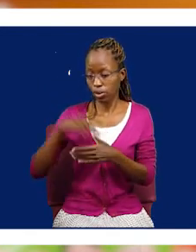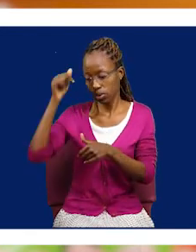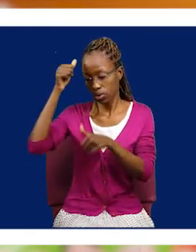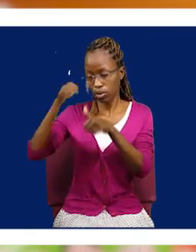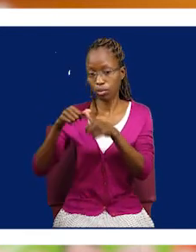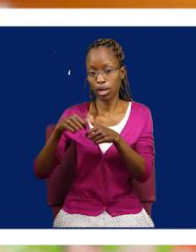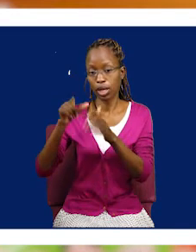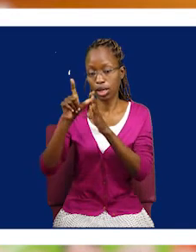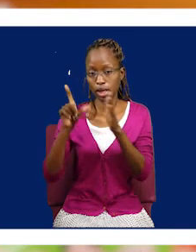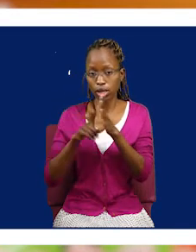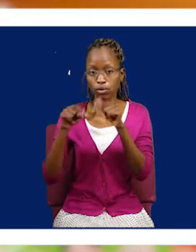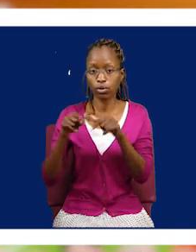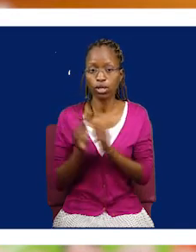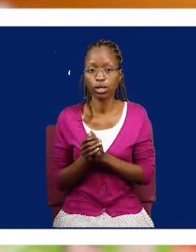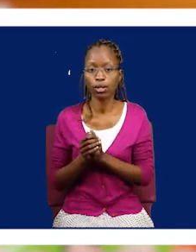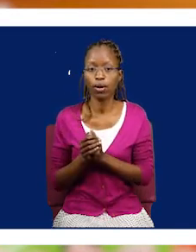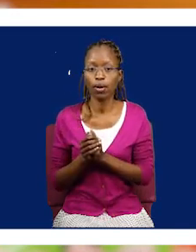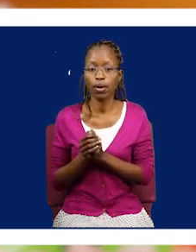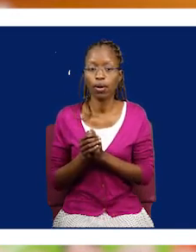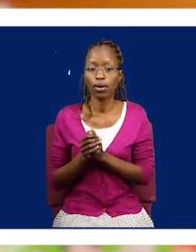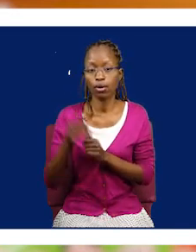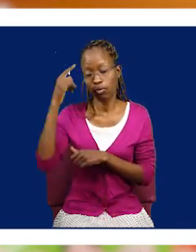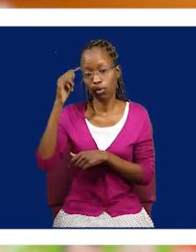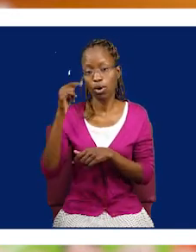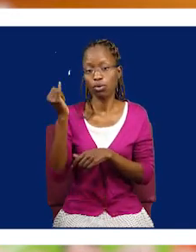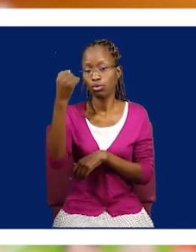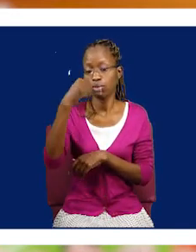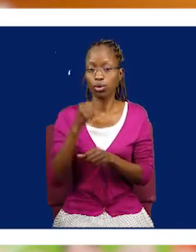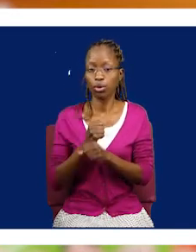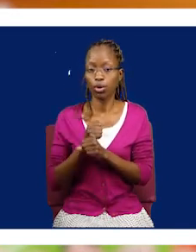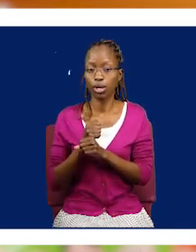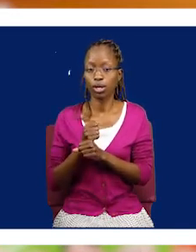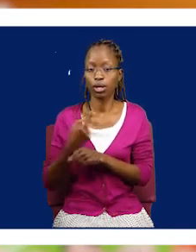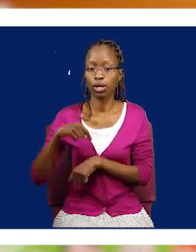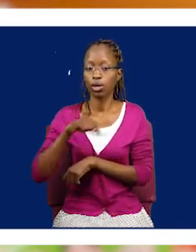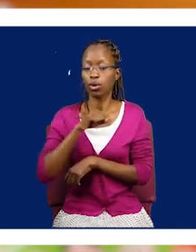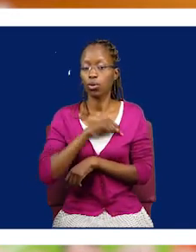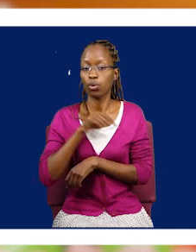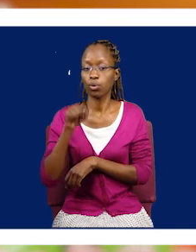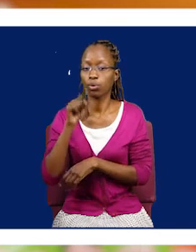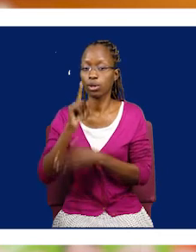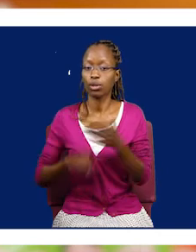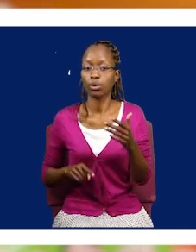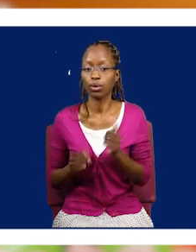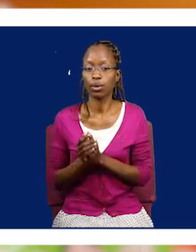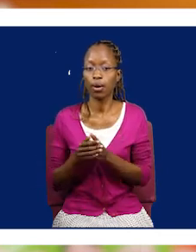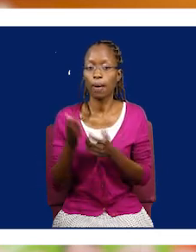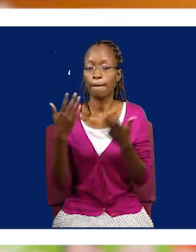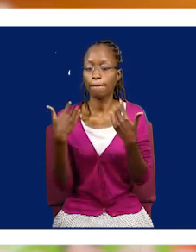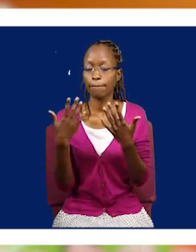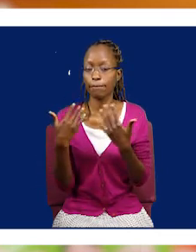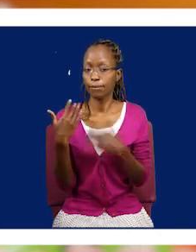remember our lesson today. Now for our craft, boys and girls, we will need